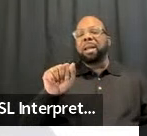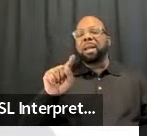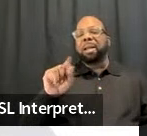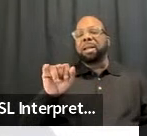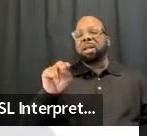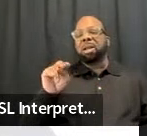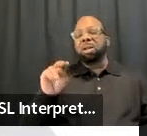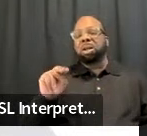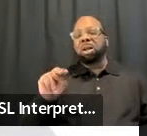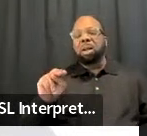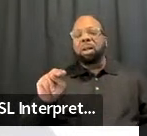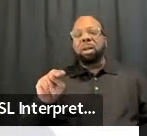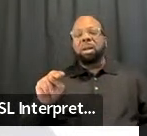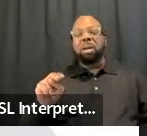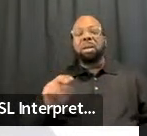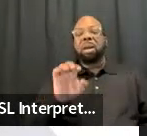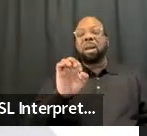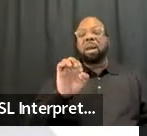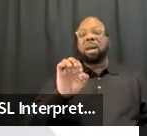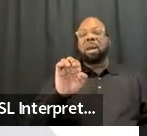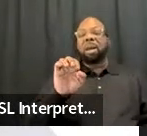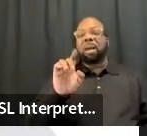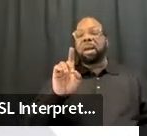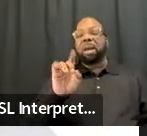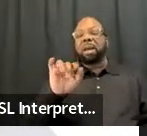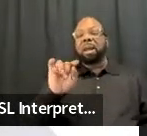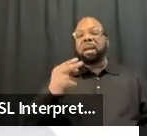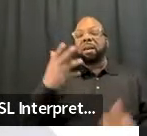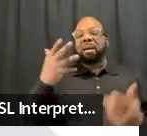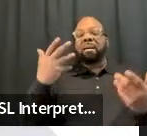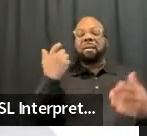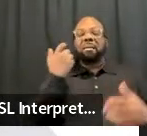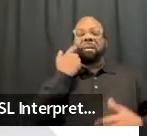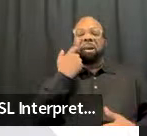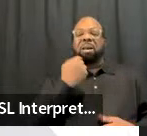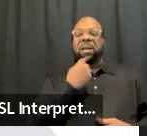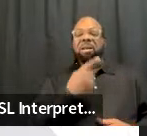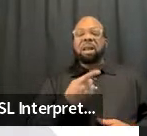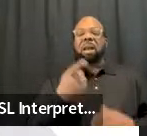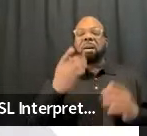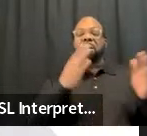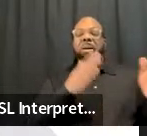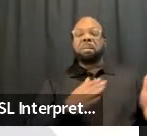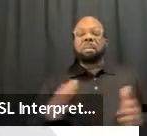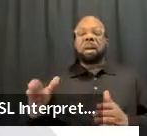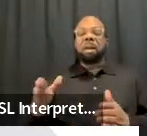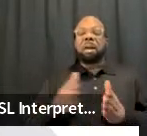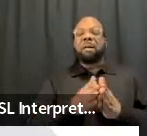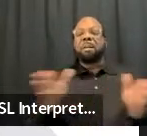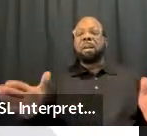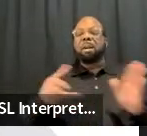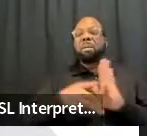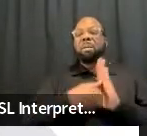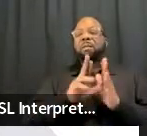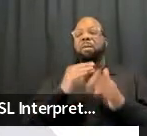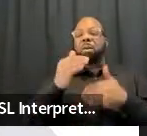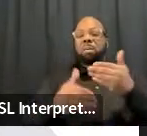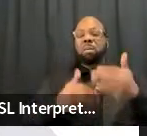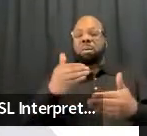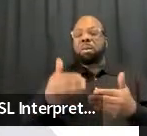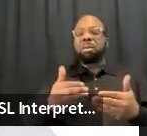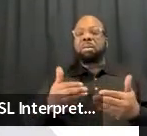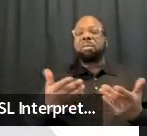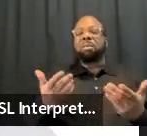So as Edith mentioned, we are preparing for a public review process in the near future. We're anticipating referring